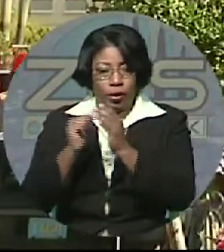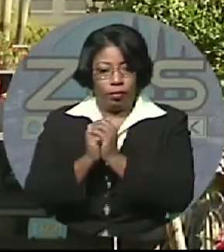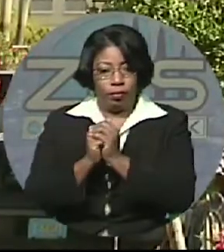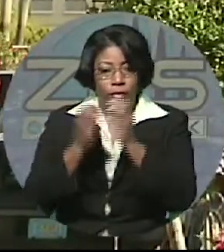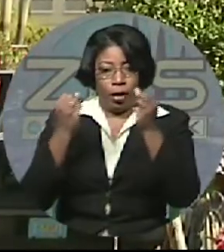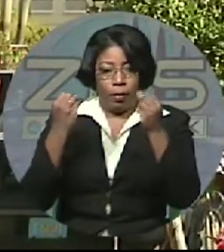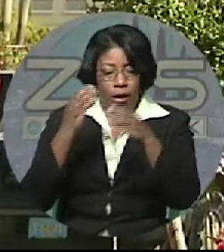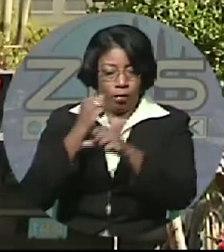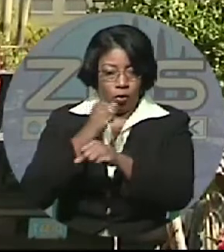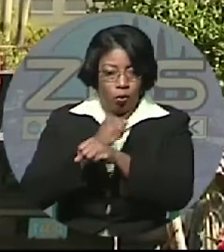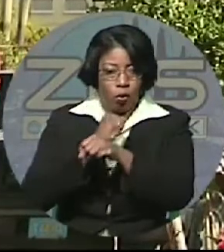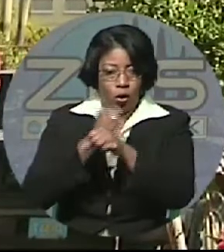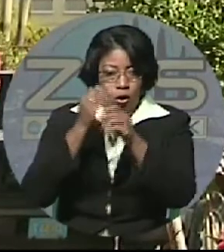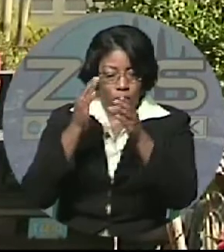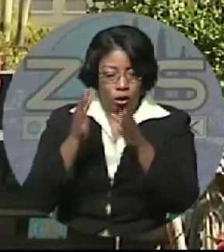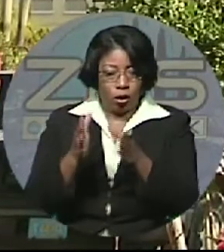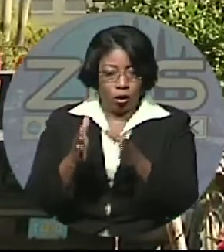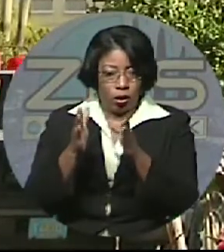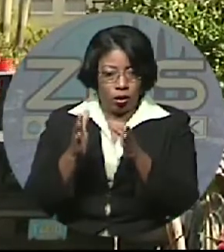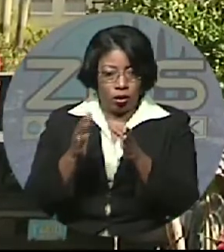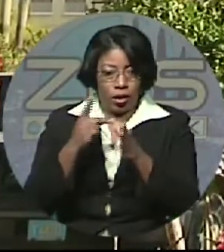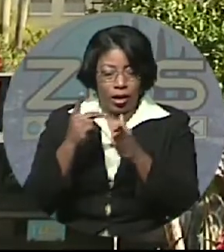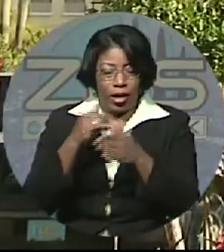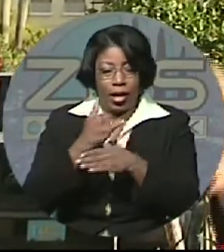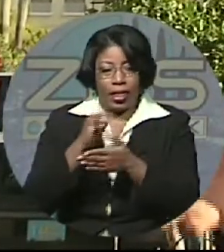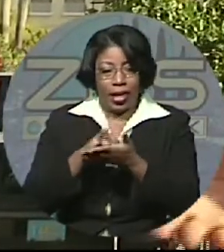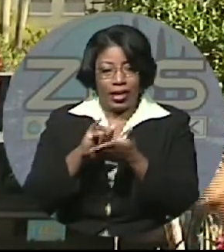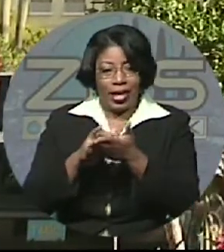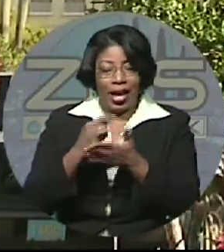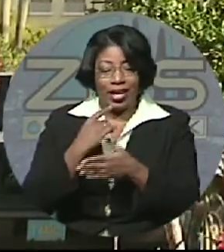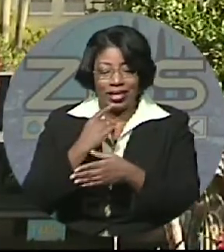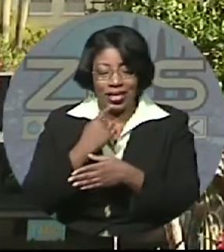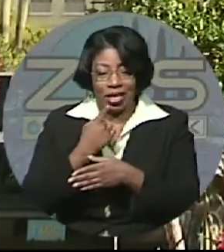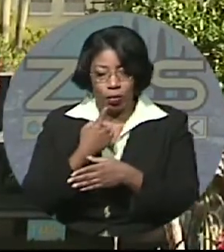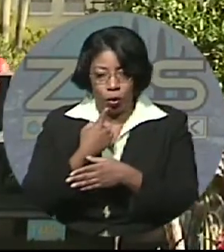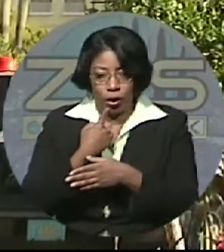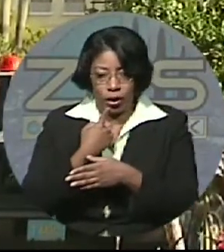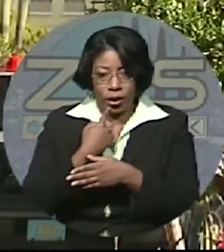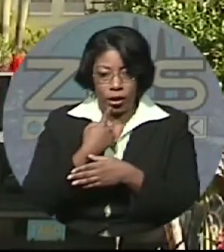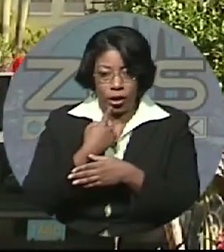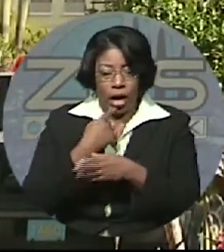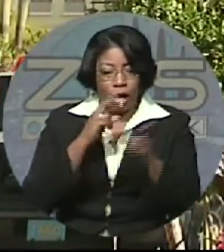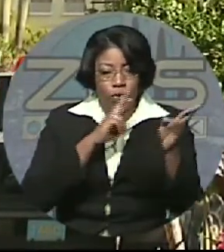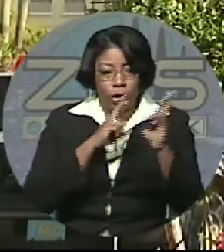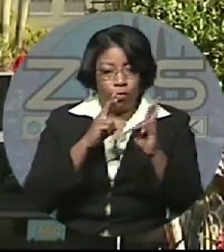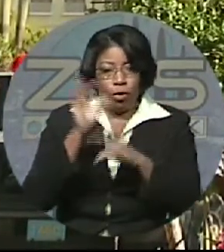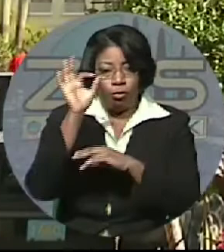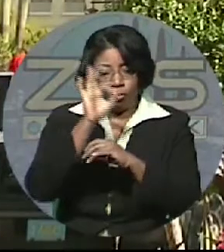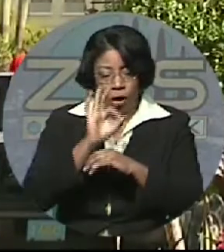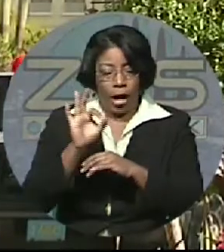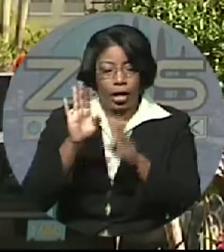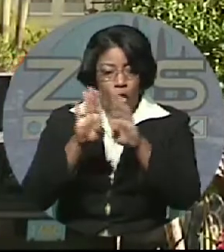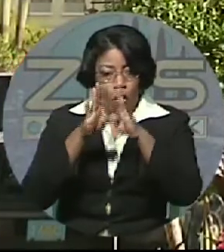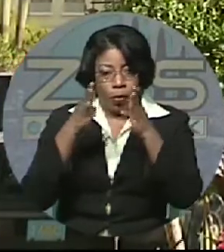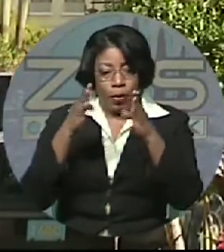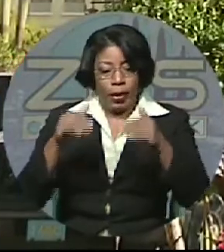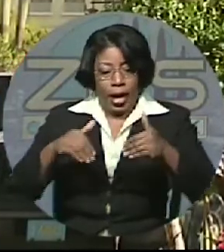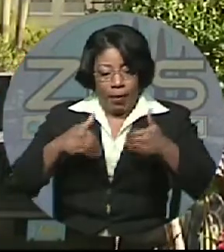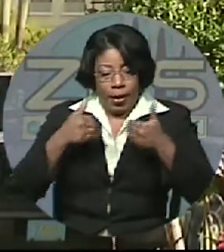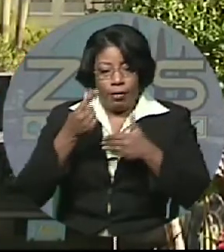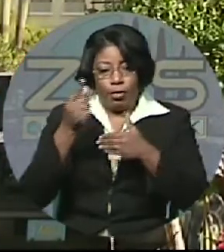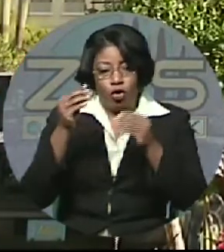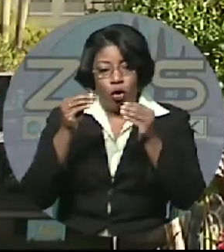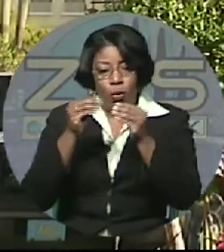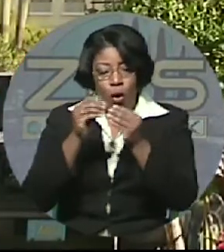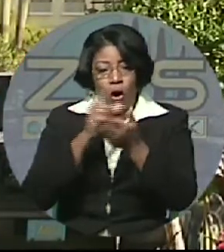we spoke to today said while they are somewhat disappointed and were looking forward to Friday's opening, they're grateful that they have a few more weeks to get